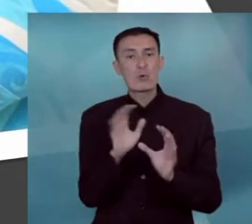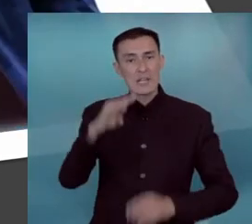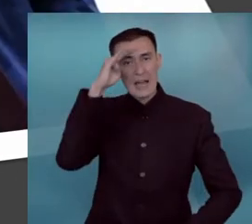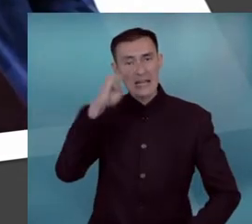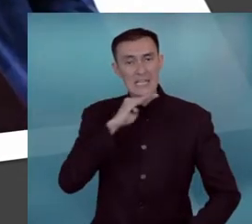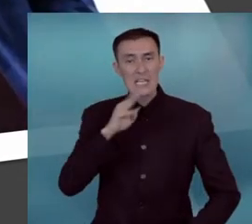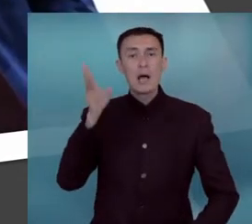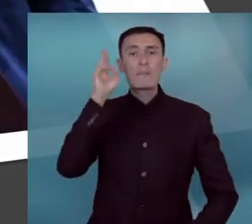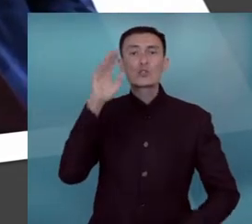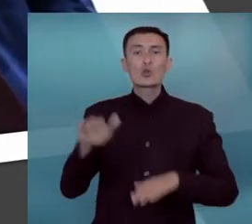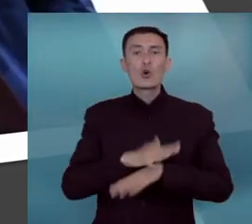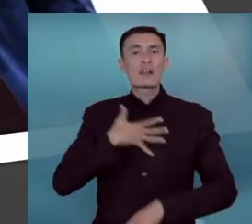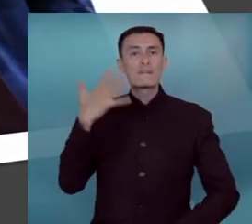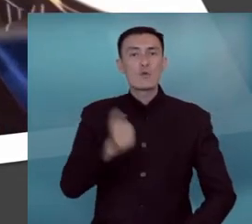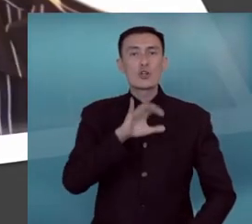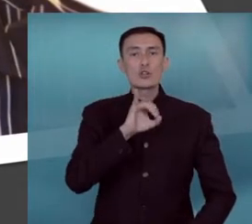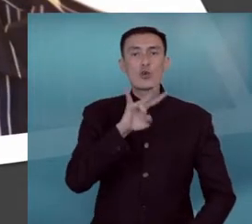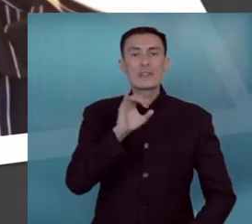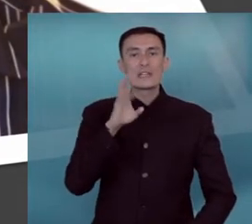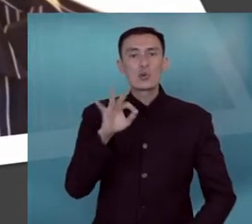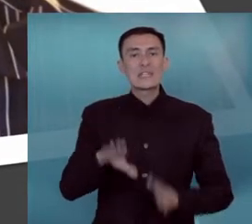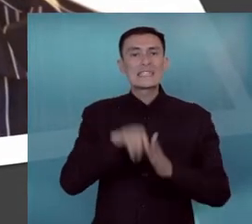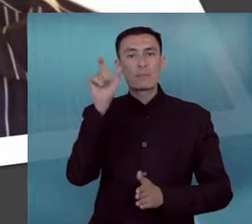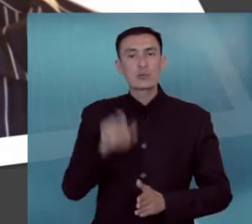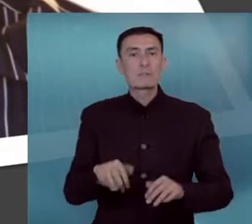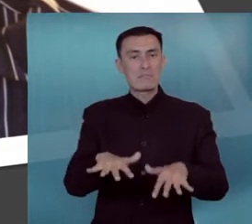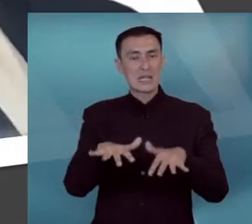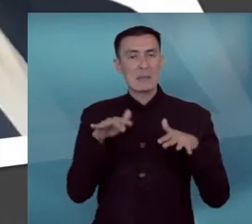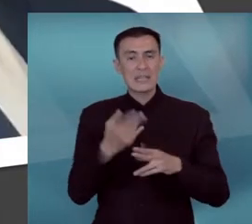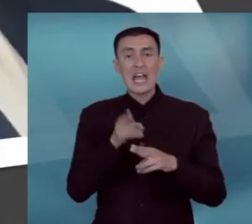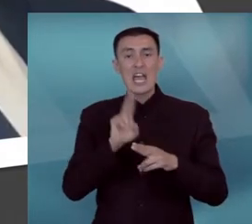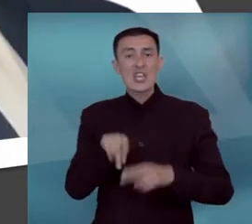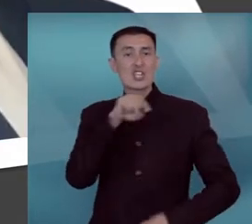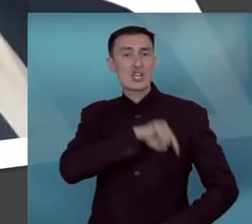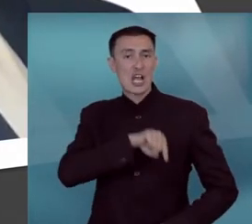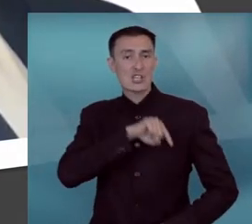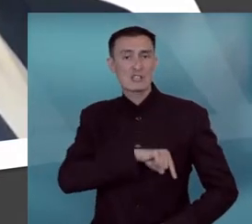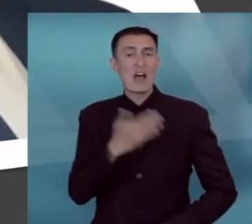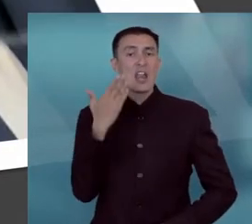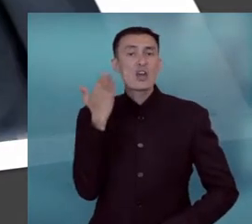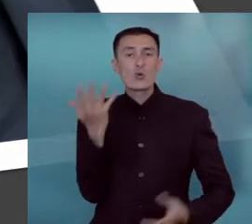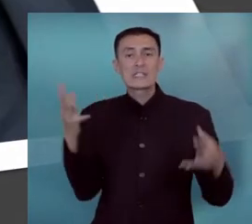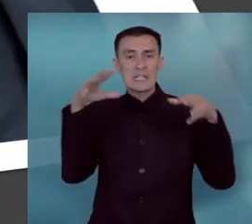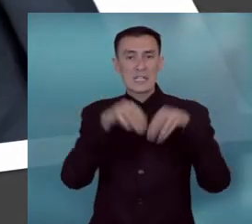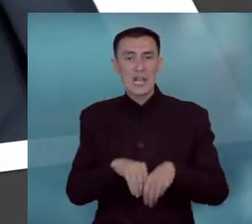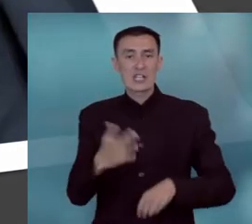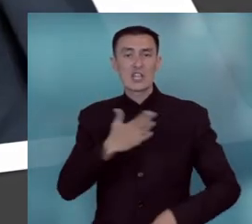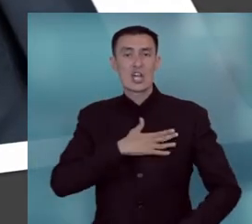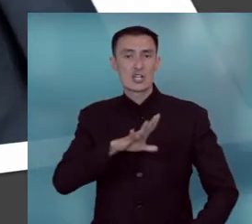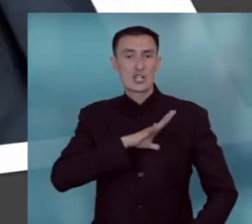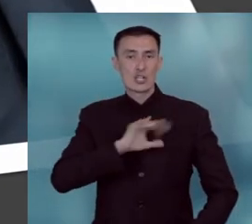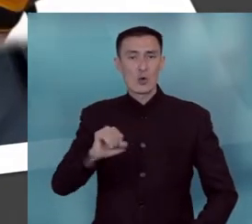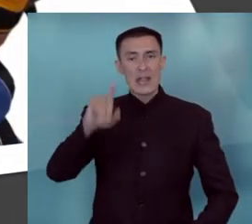world champion, loving husband, honored master of sport of the Republic of Kazakhstan, devoted father, UNESCO